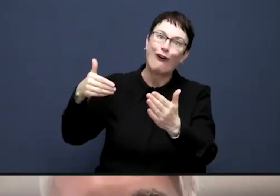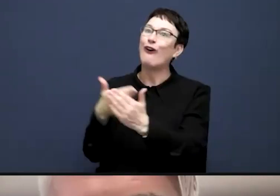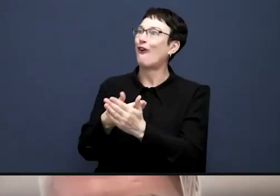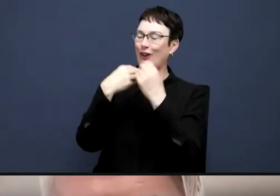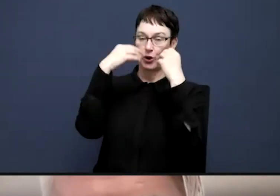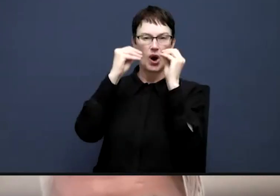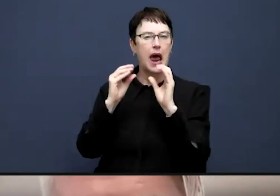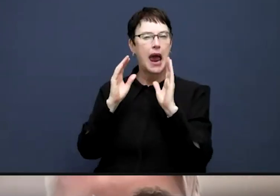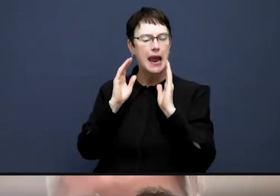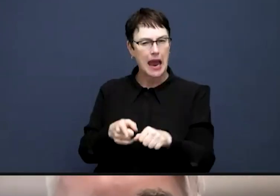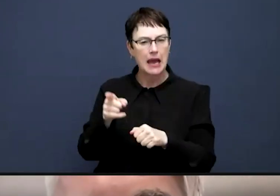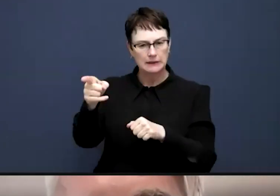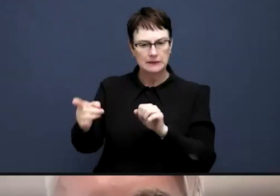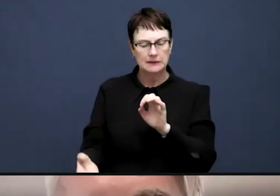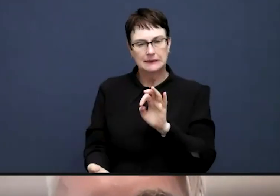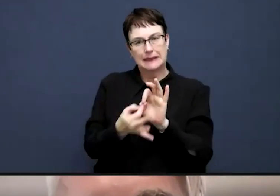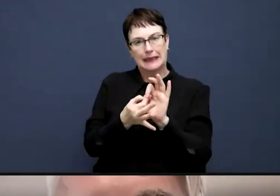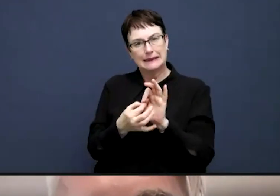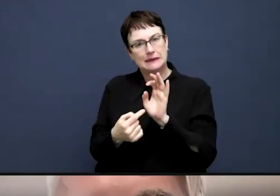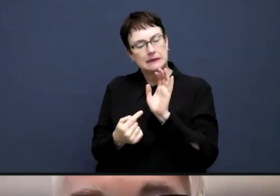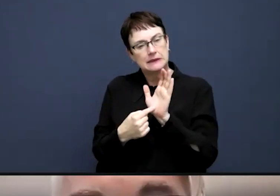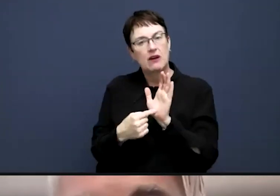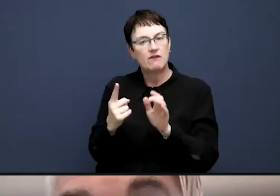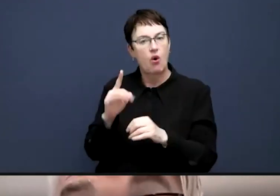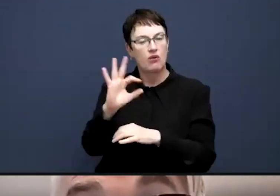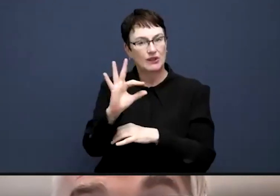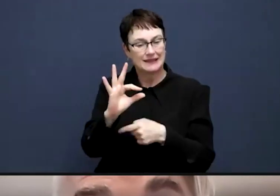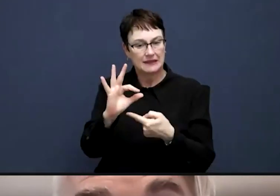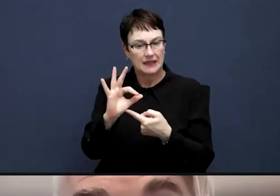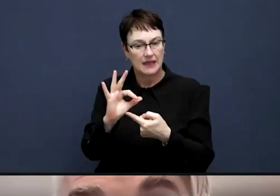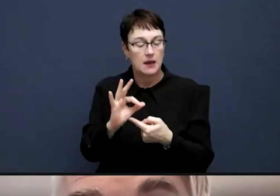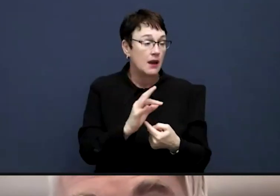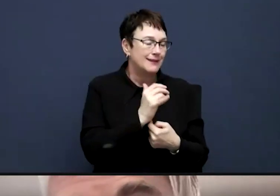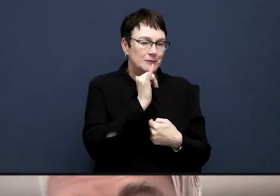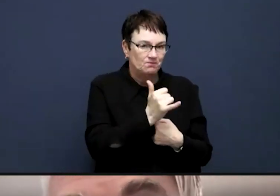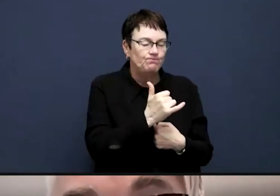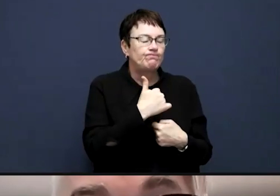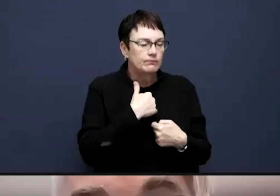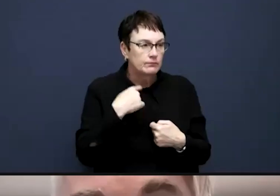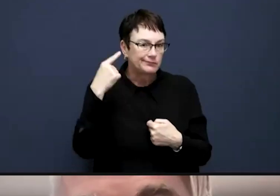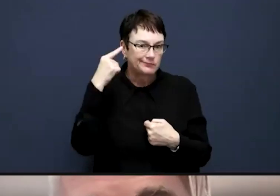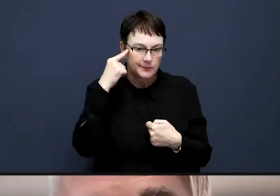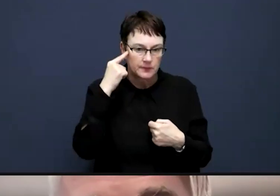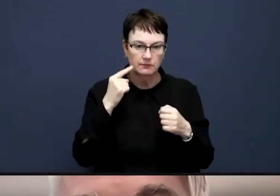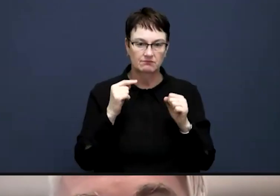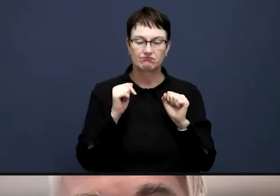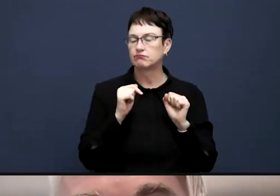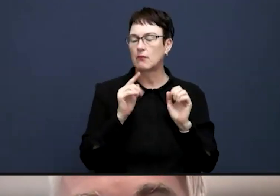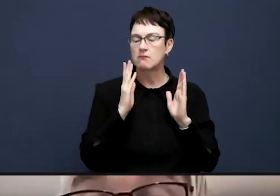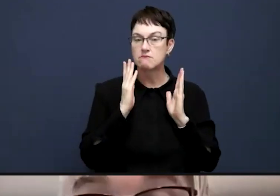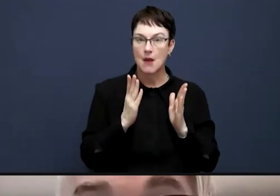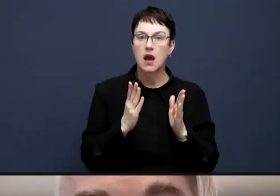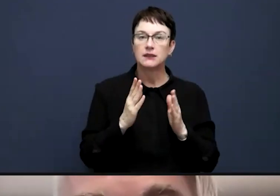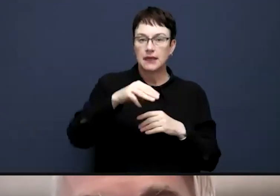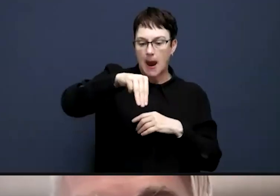access. So the short answer is we're adding these abilities to filter and identify these things in search within maps. So